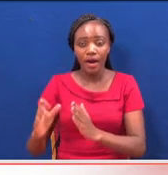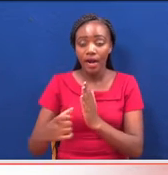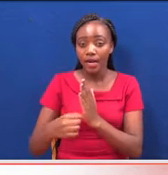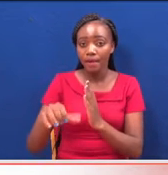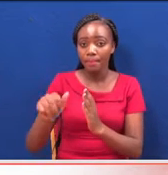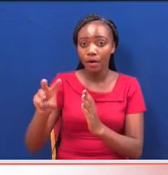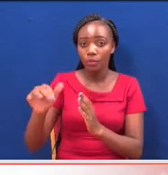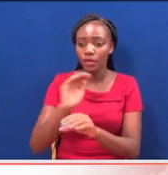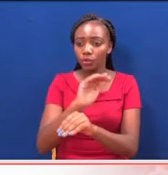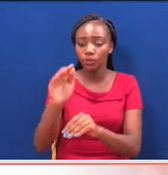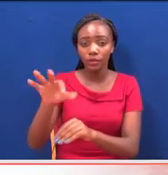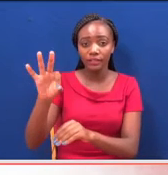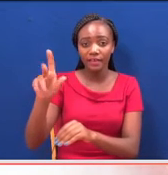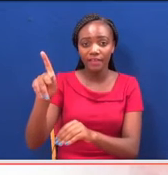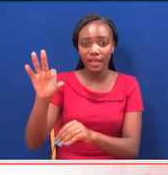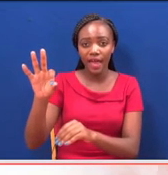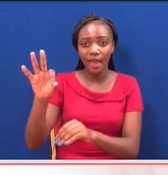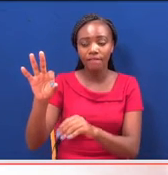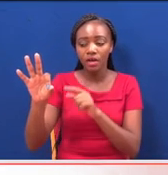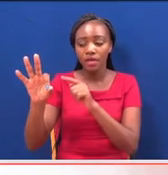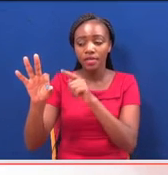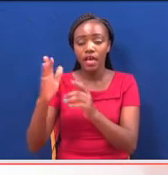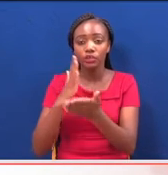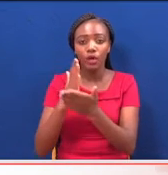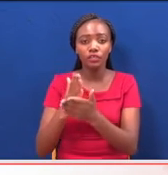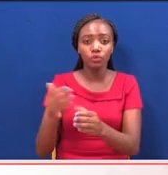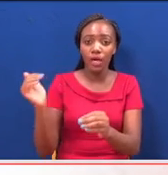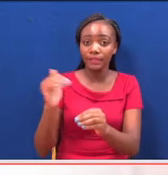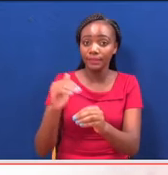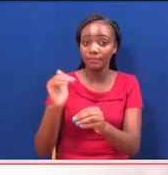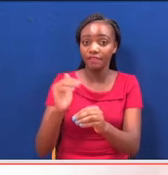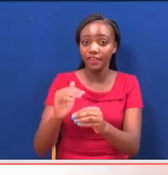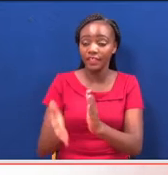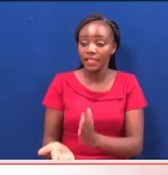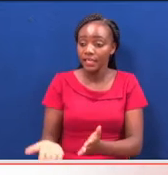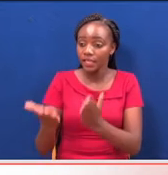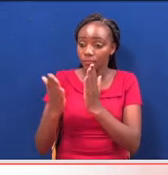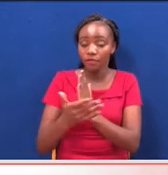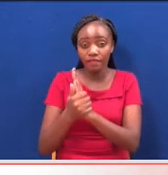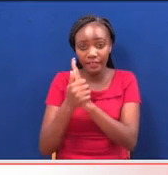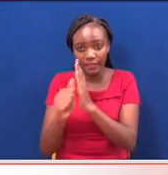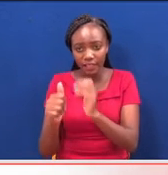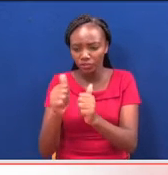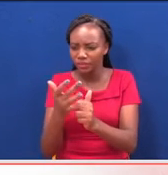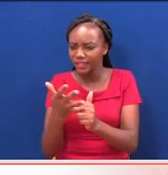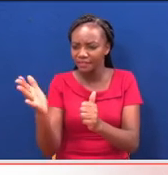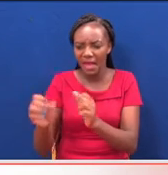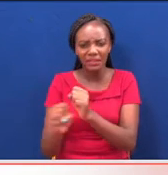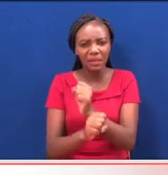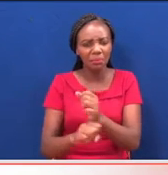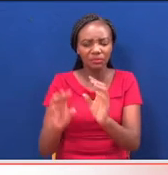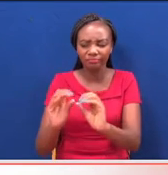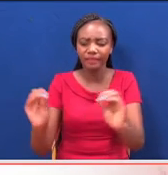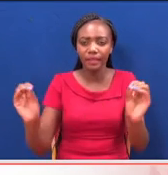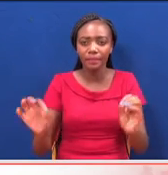has called on the Football Kenya Federation, FKF, to tap young talents that he says are flooded in the grassroots. According to the former